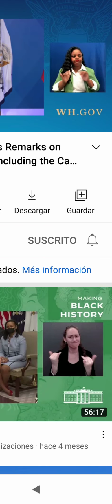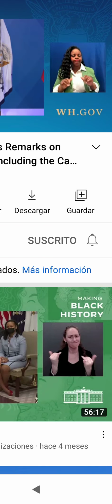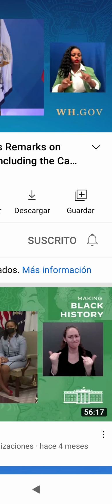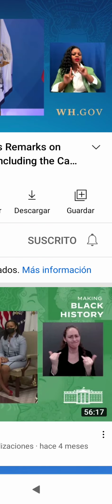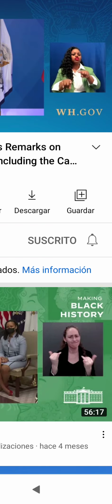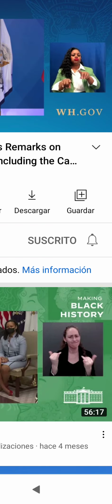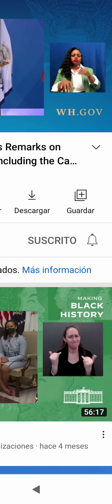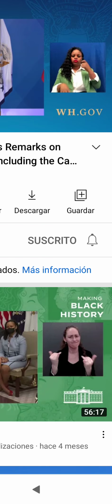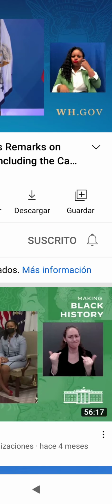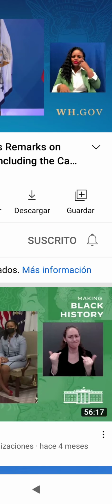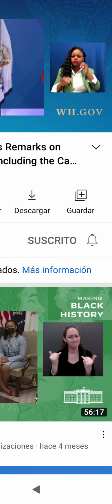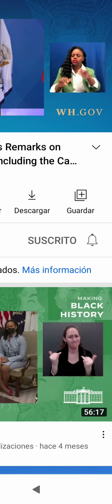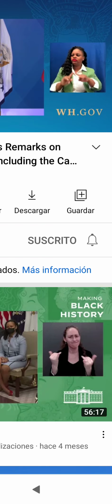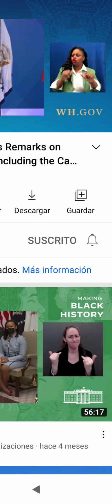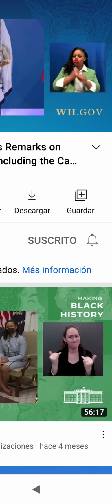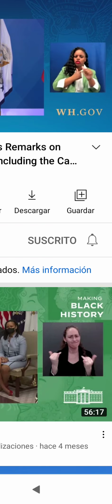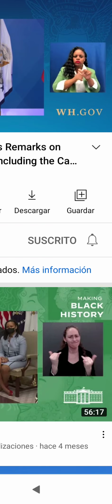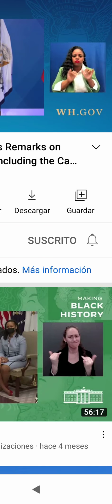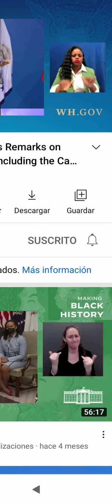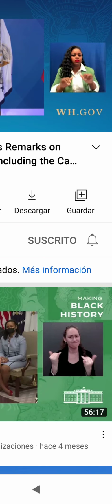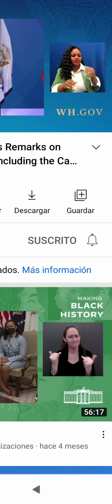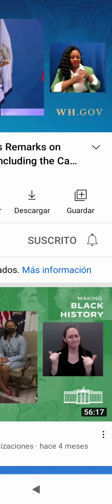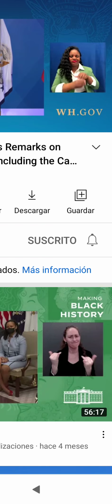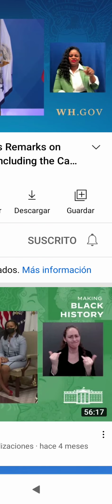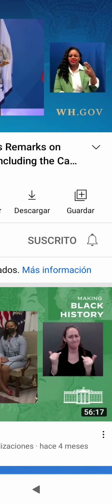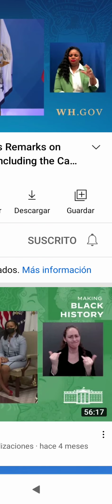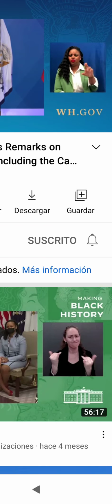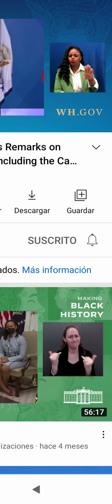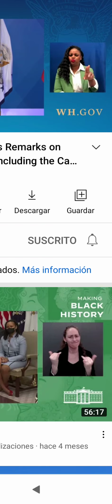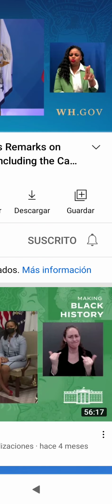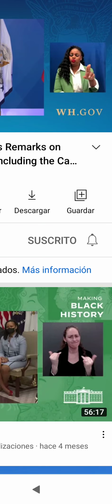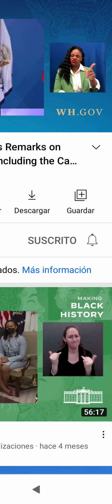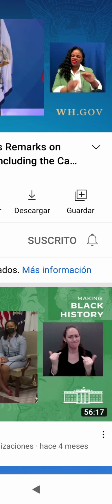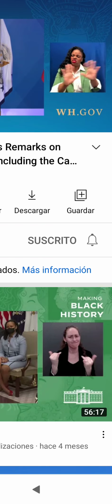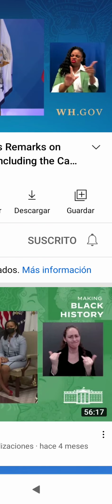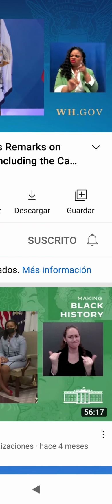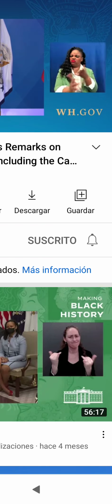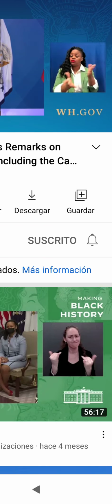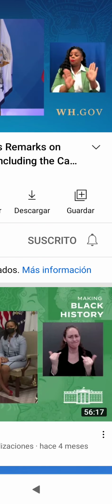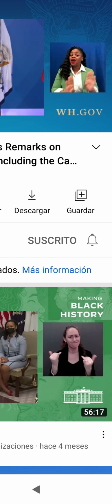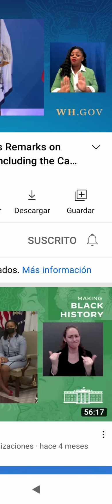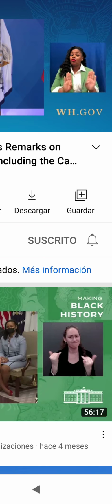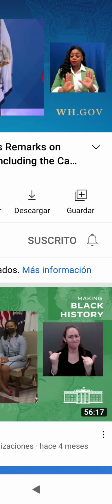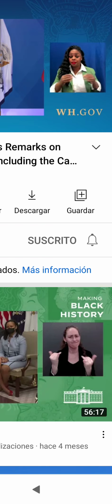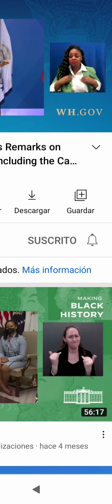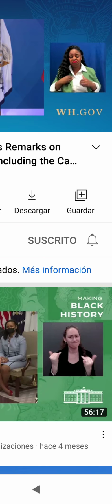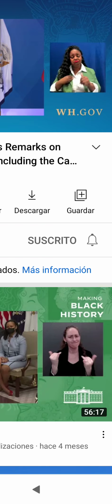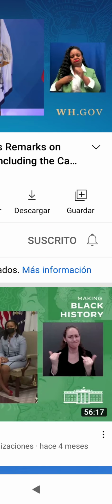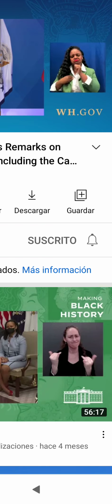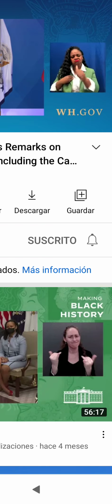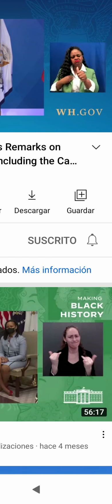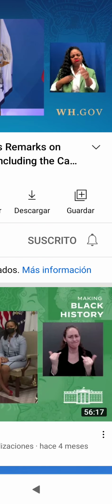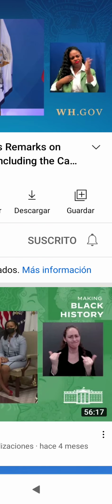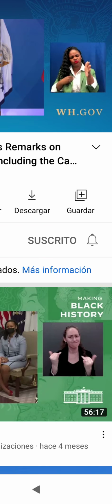threats against HBCUs. Let me state plainly, this behavior is unacceptable. Any use of racial slurs